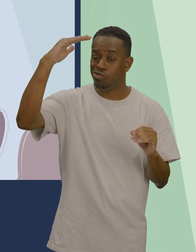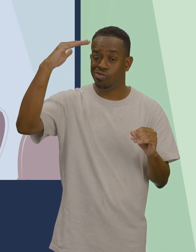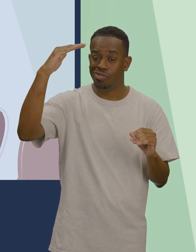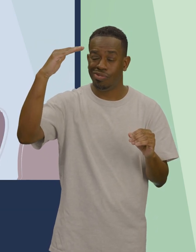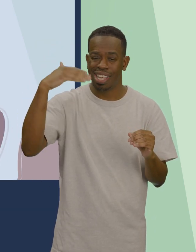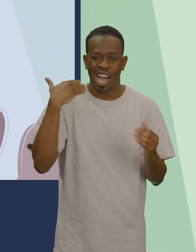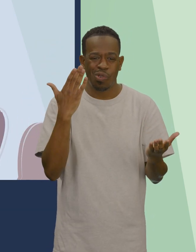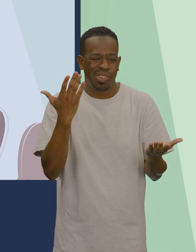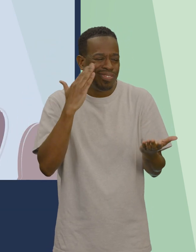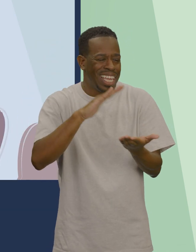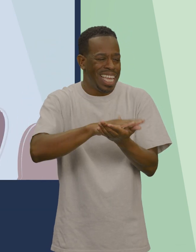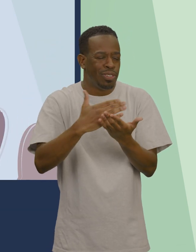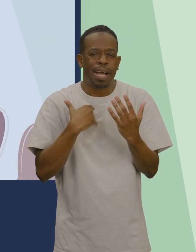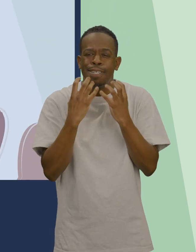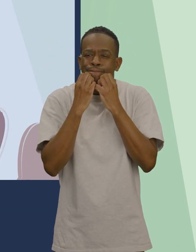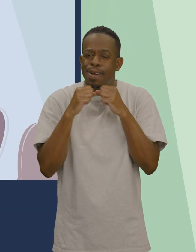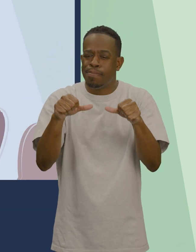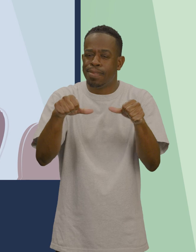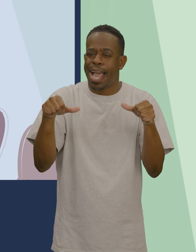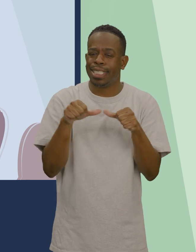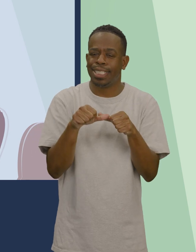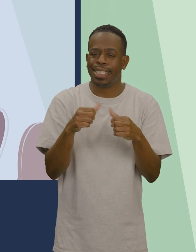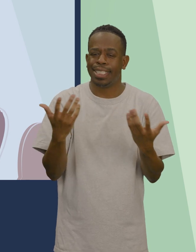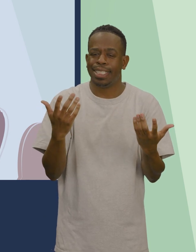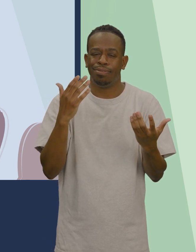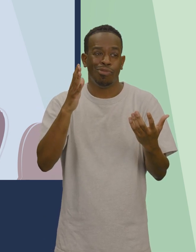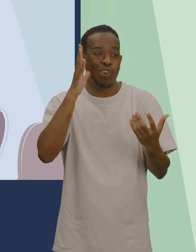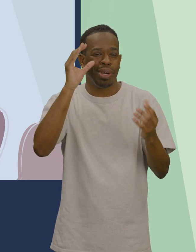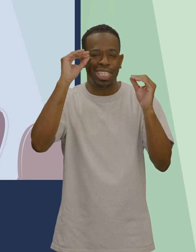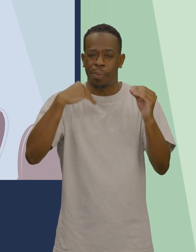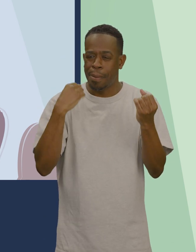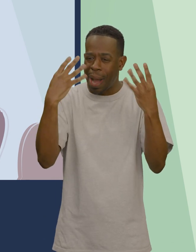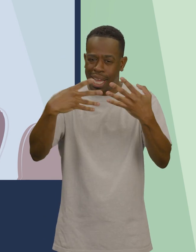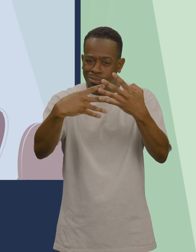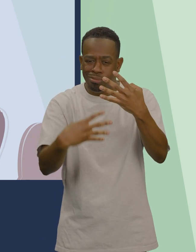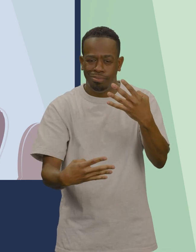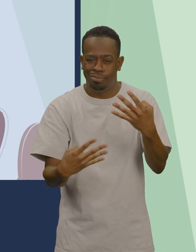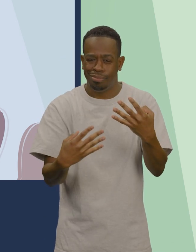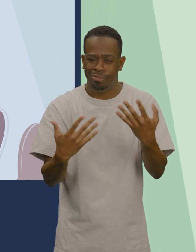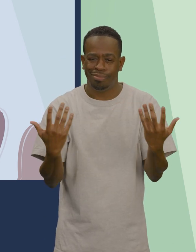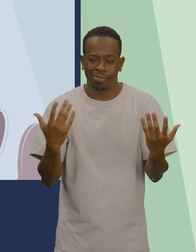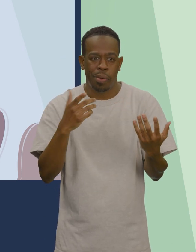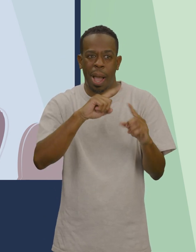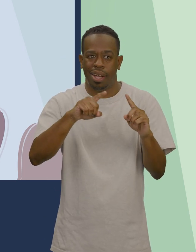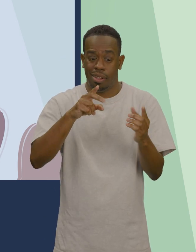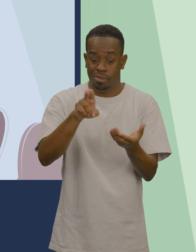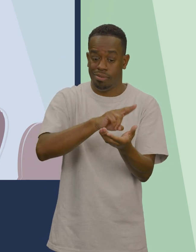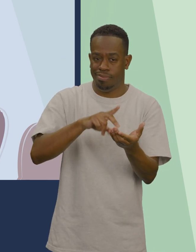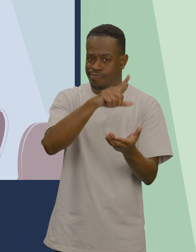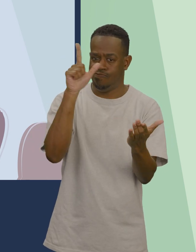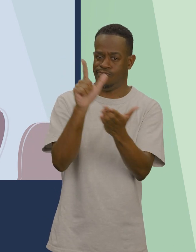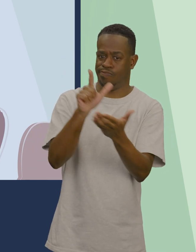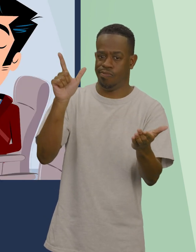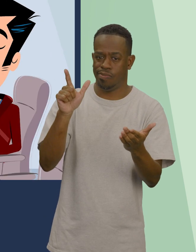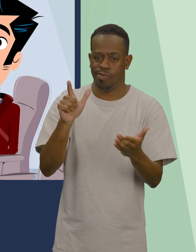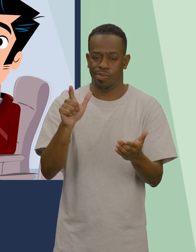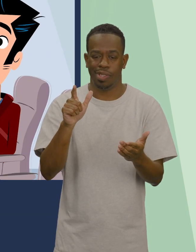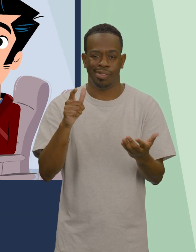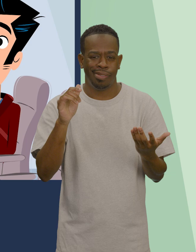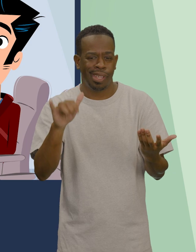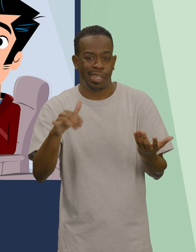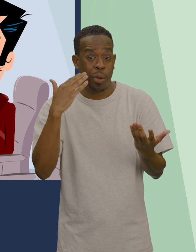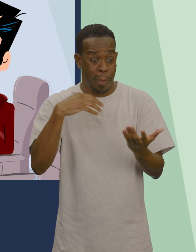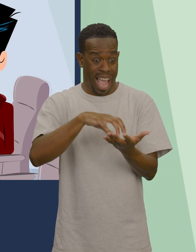kid. I don't know. The kitchen has always been like a safe place for me. Nonna taught me a lot of things in life, but she never let me near the frosting. So